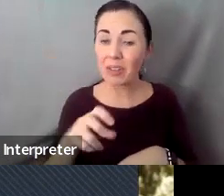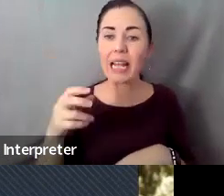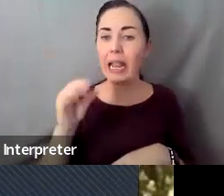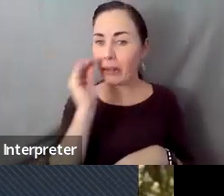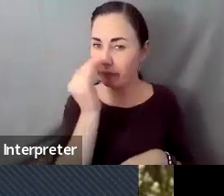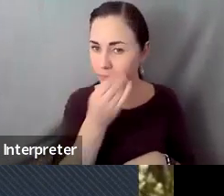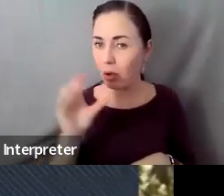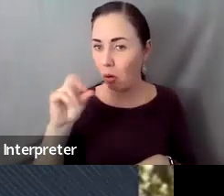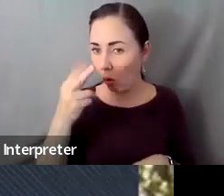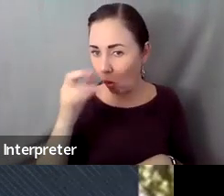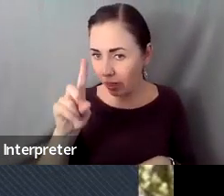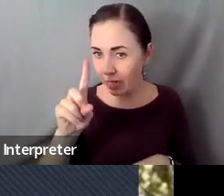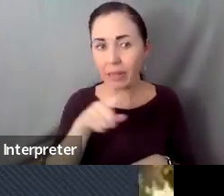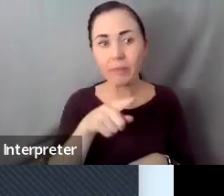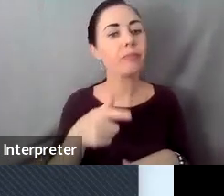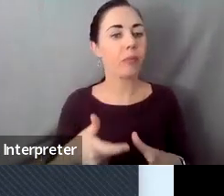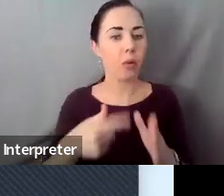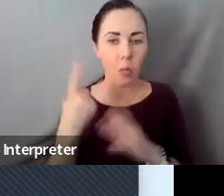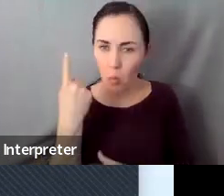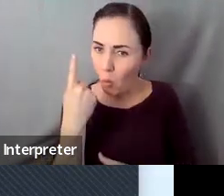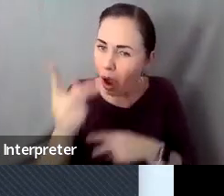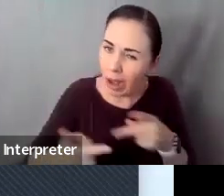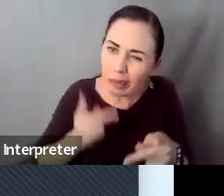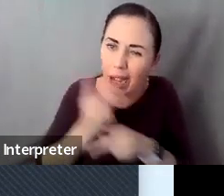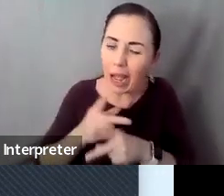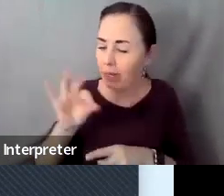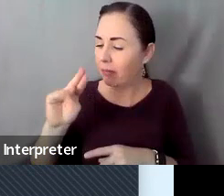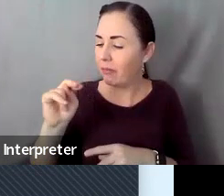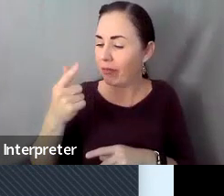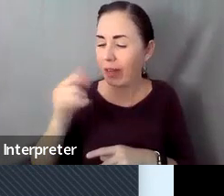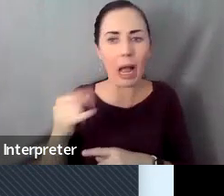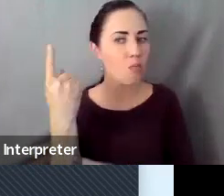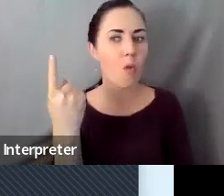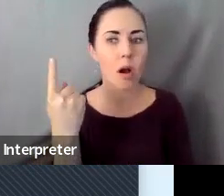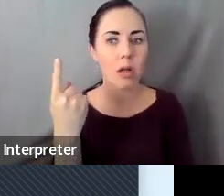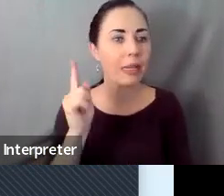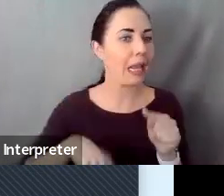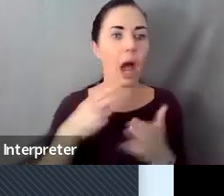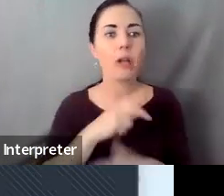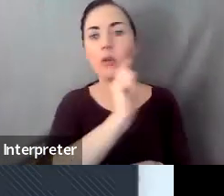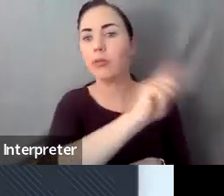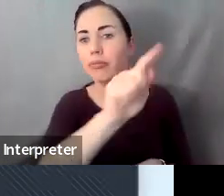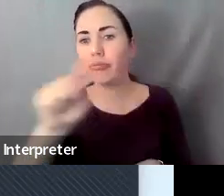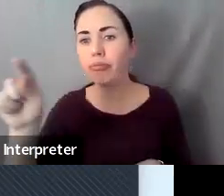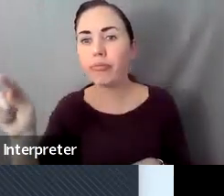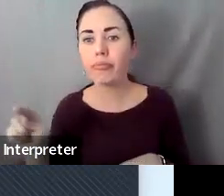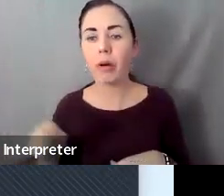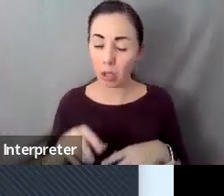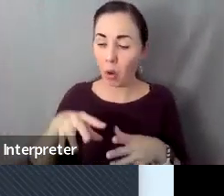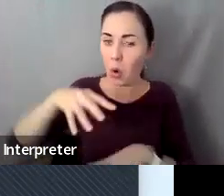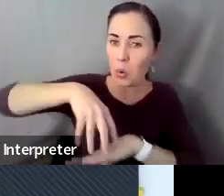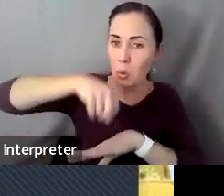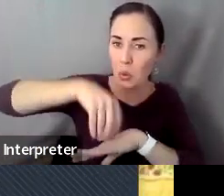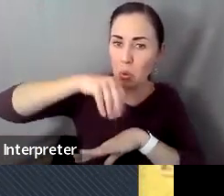nutrients, things like vitamins and minerals, to the orchid by decomposing the wood and leaves. And fungi can